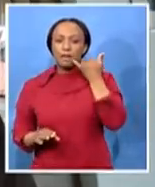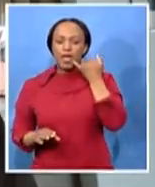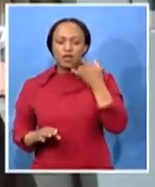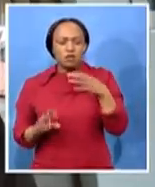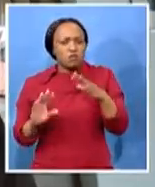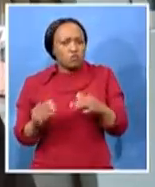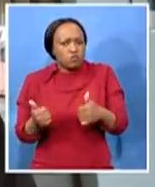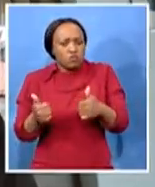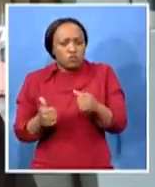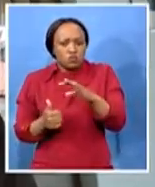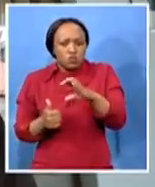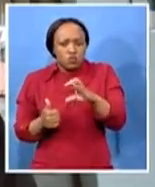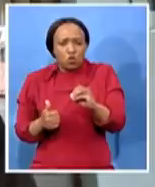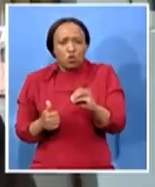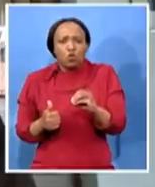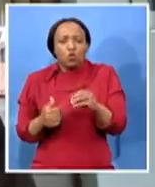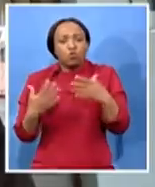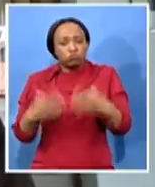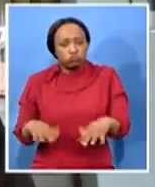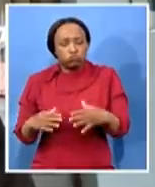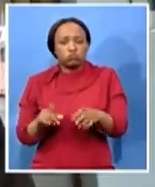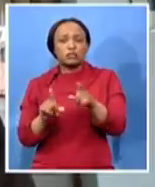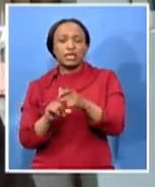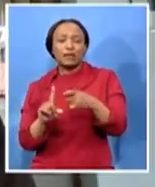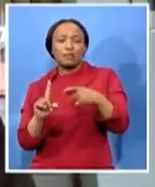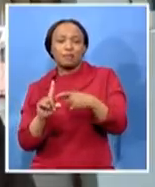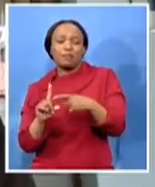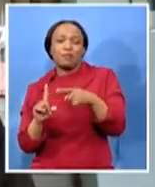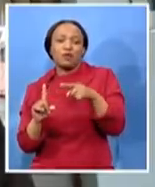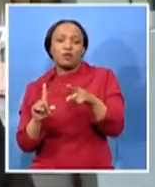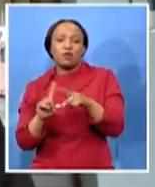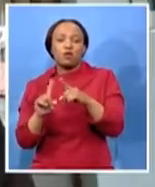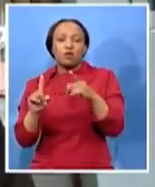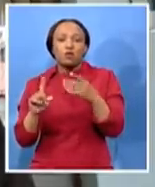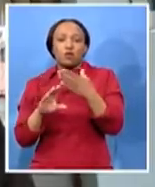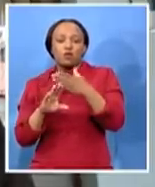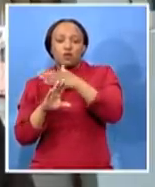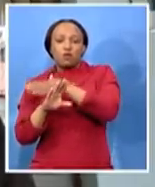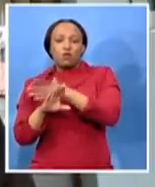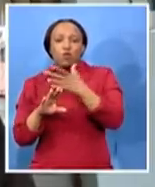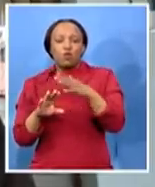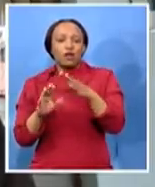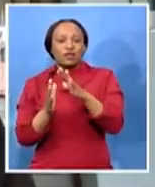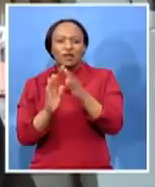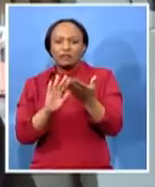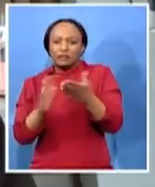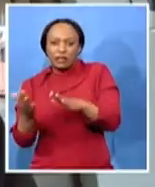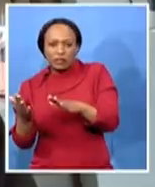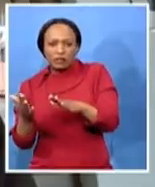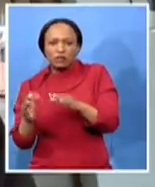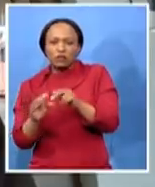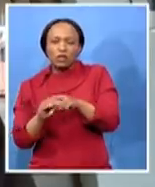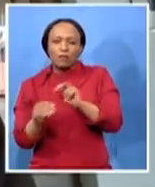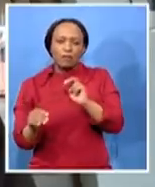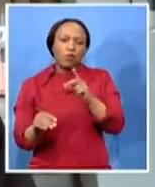Yes. And the 4 who championed his demise, 3 of them went to apologize. And I know you and I